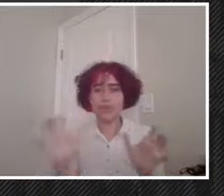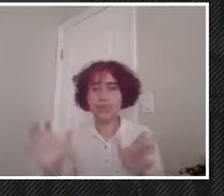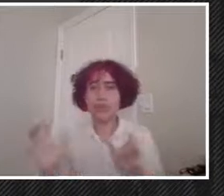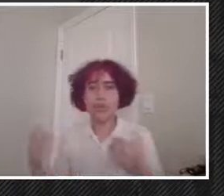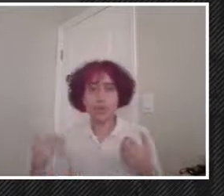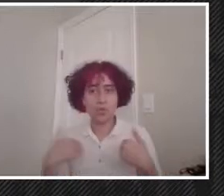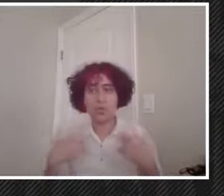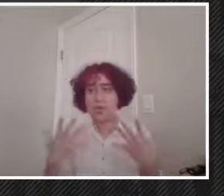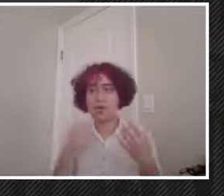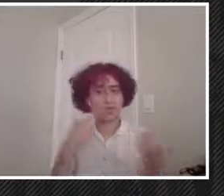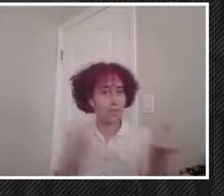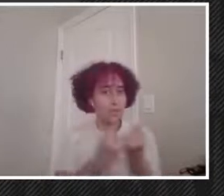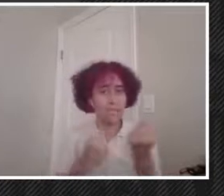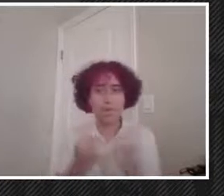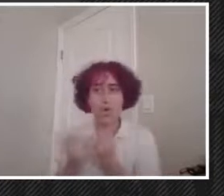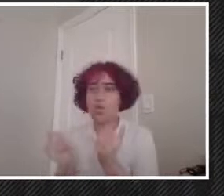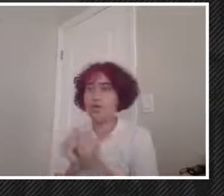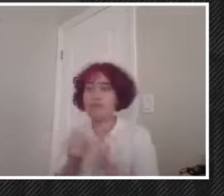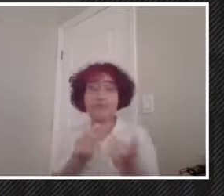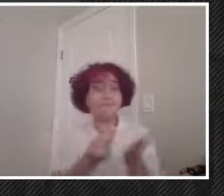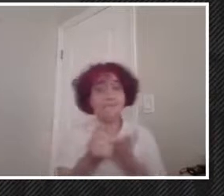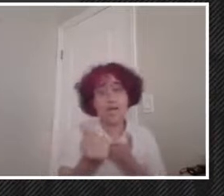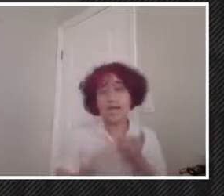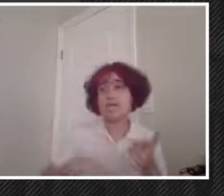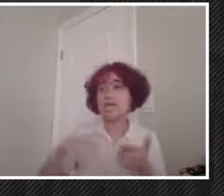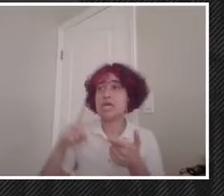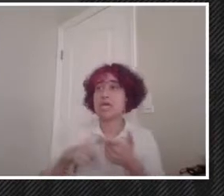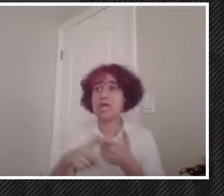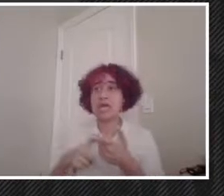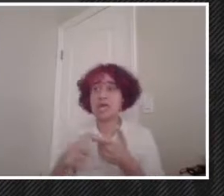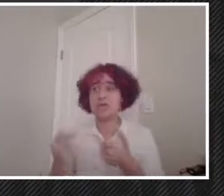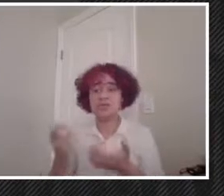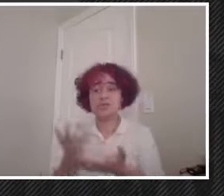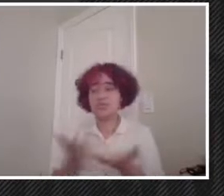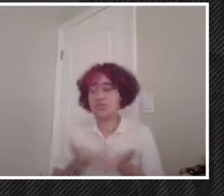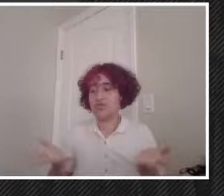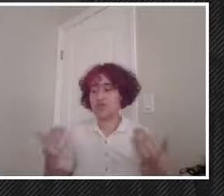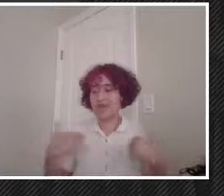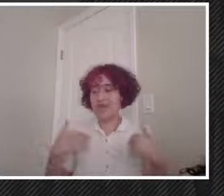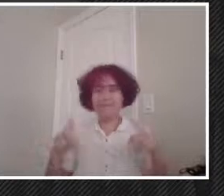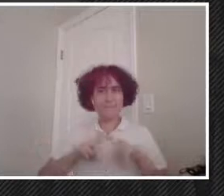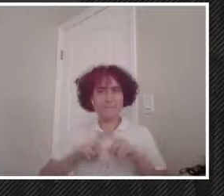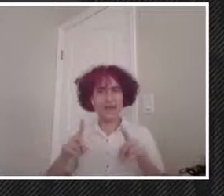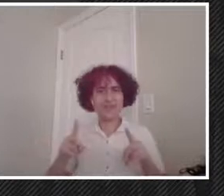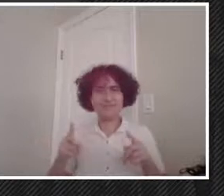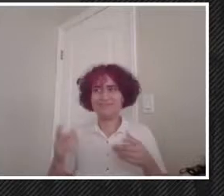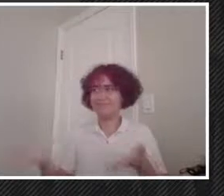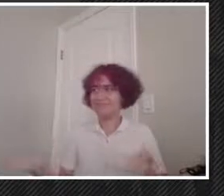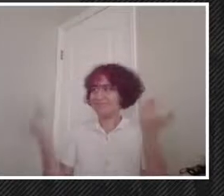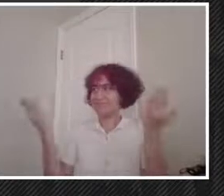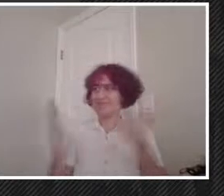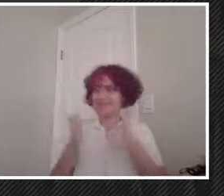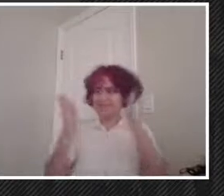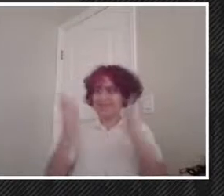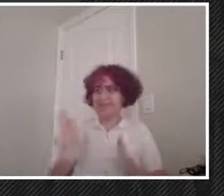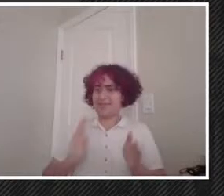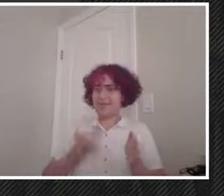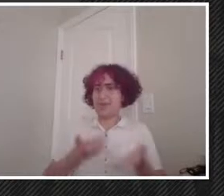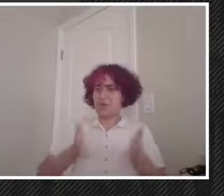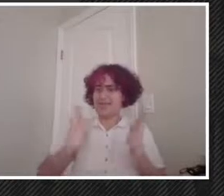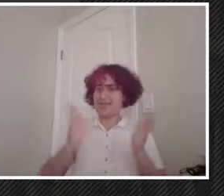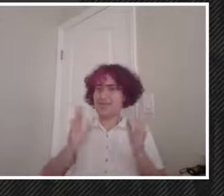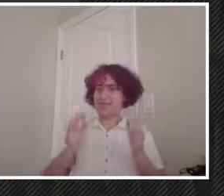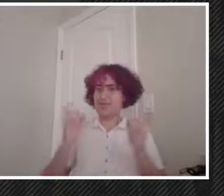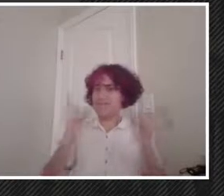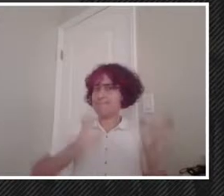and resources that we have, but bring these gaps to our attention, you know, post about it and then talk about it, right? Like get it shared